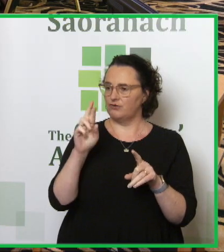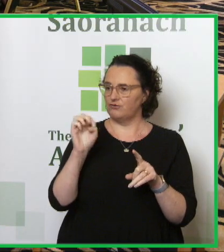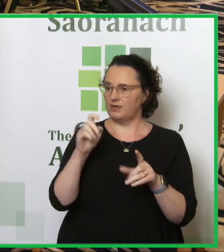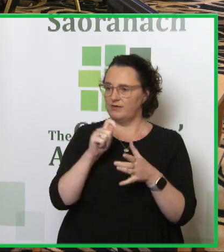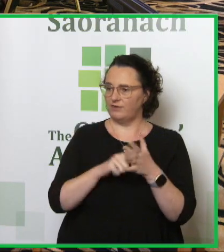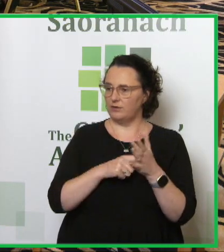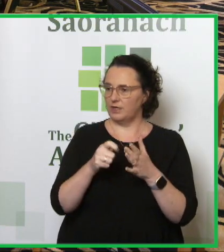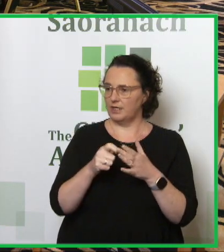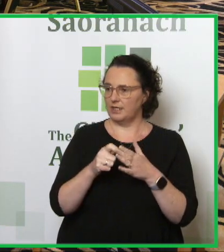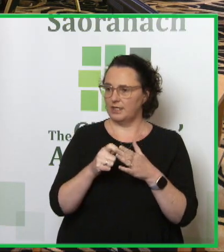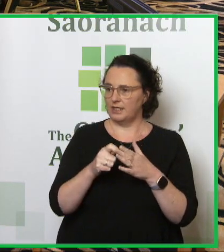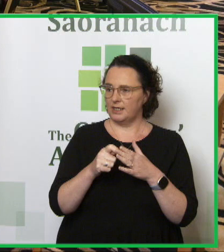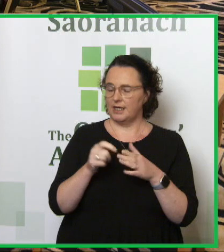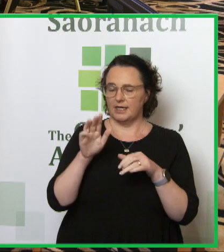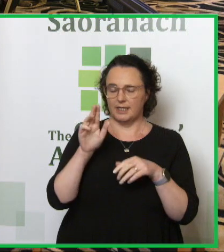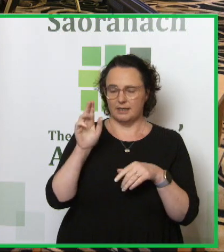Pardon?